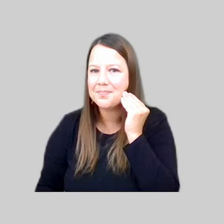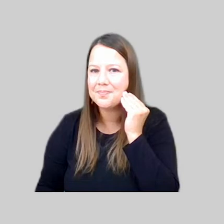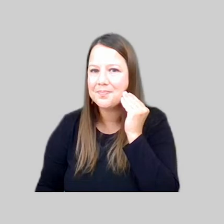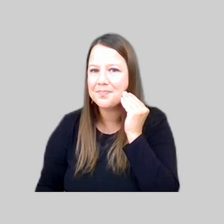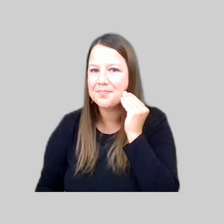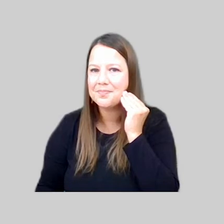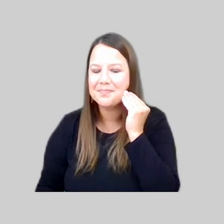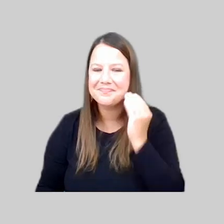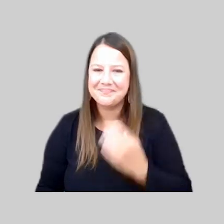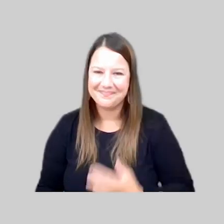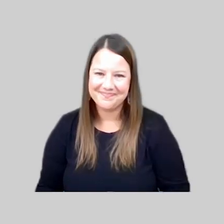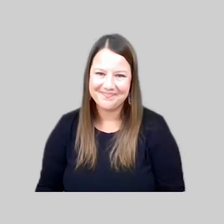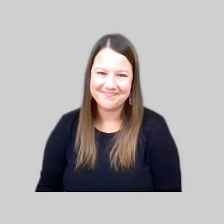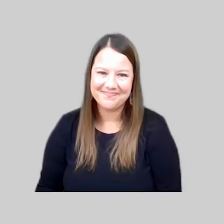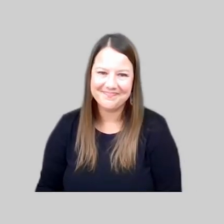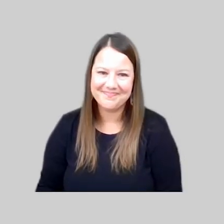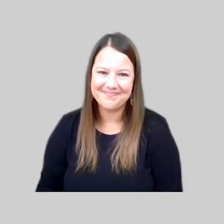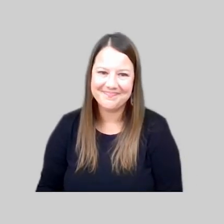home.